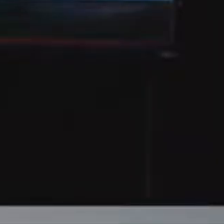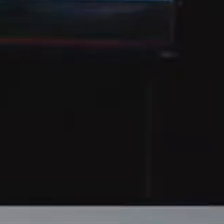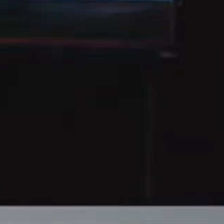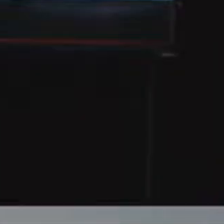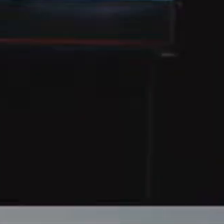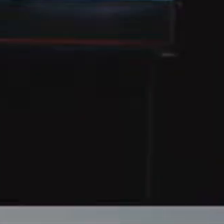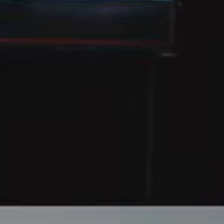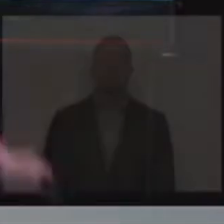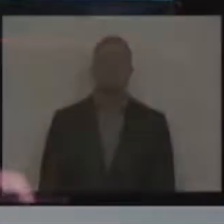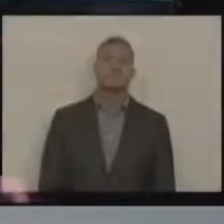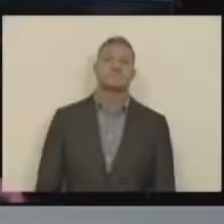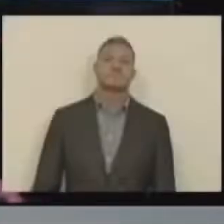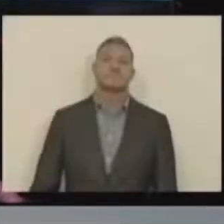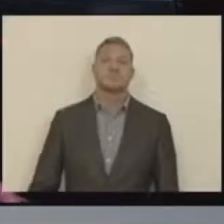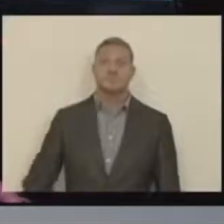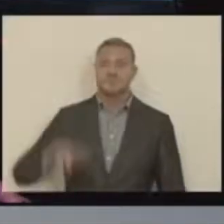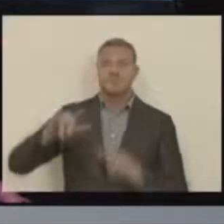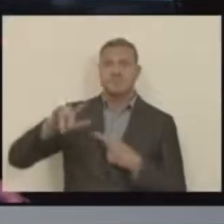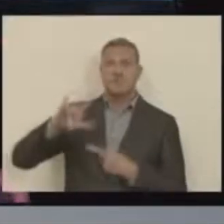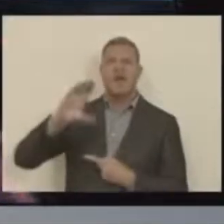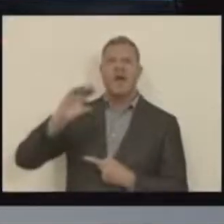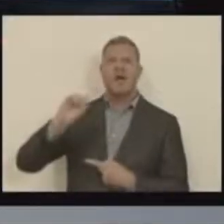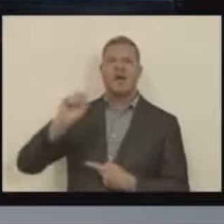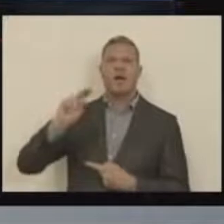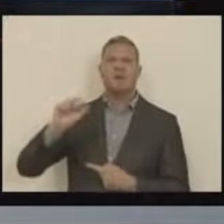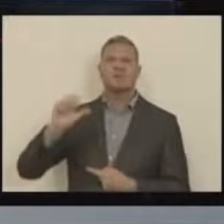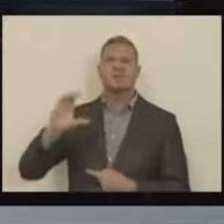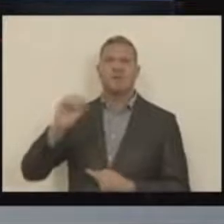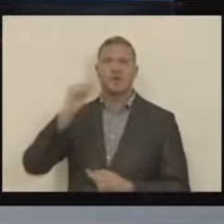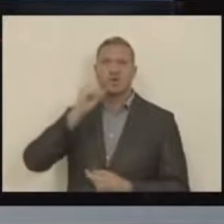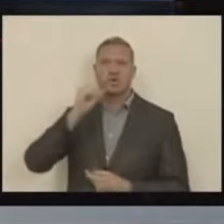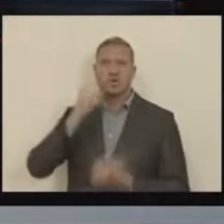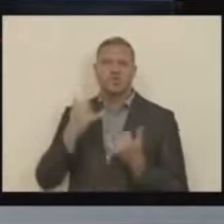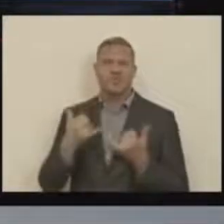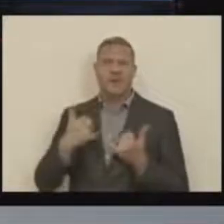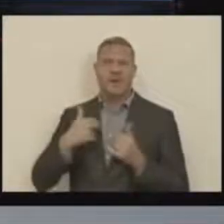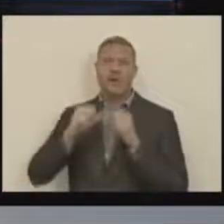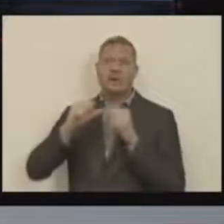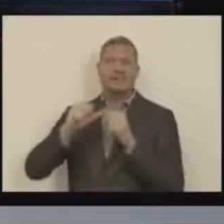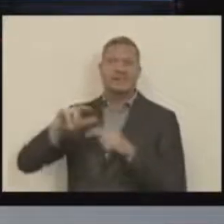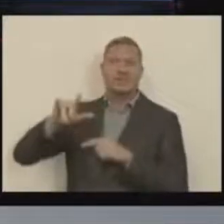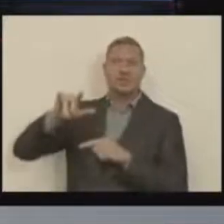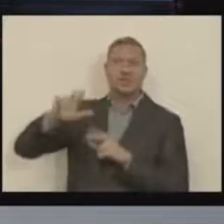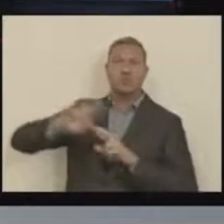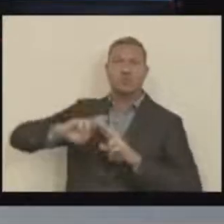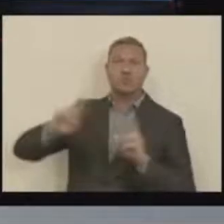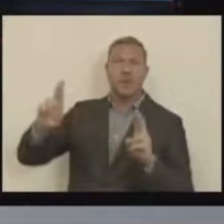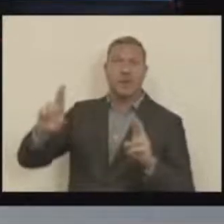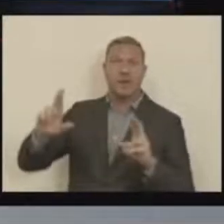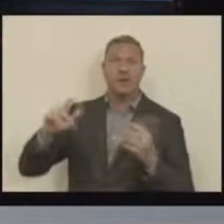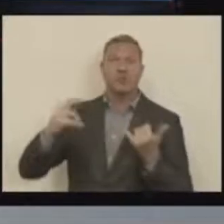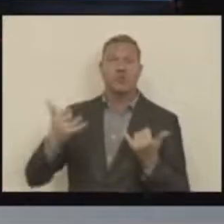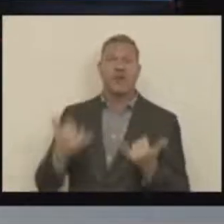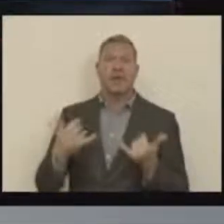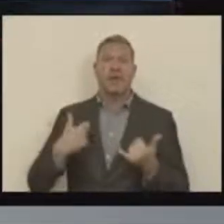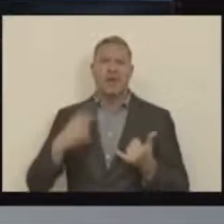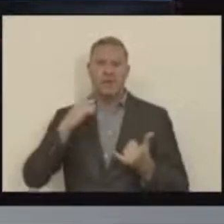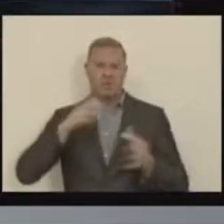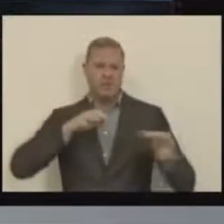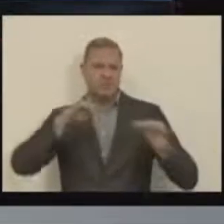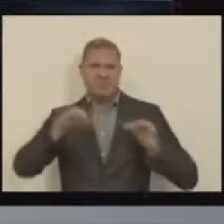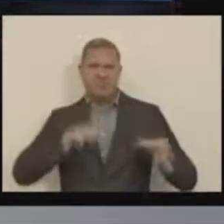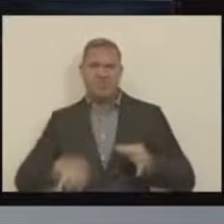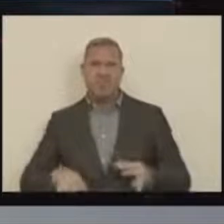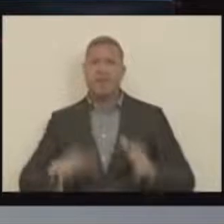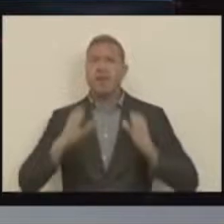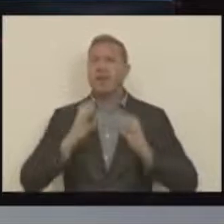Cosmic Girl continues her route out to the drop point. And we gave you an overview, top-level overview of some of the customers on today's flight, but